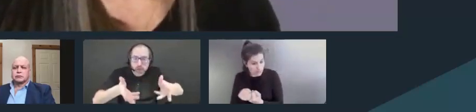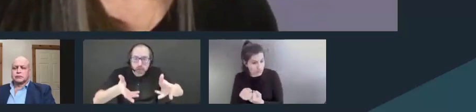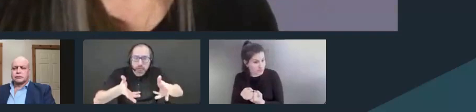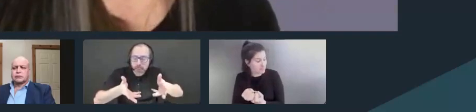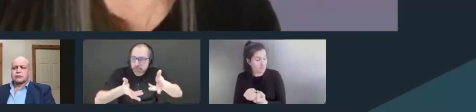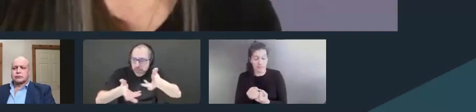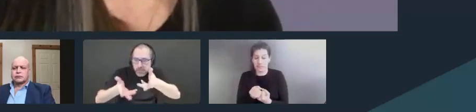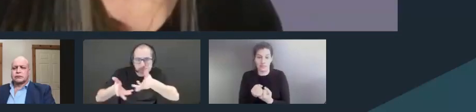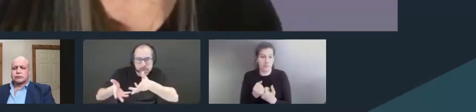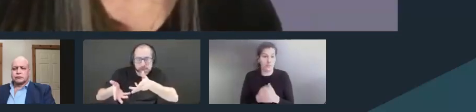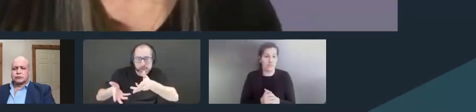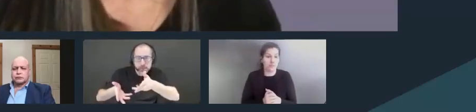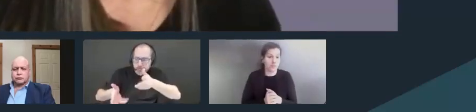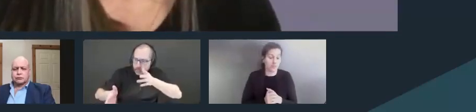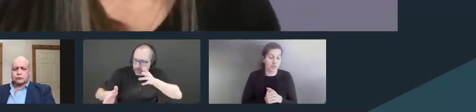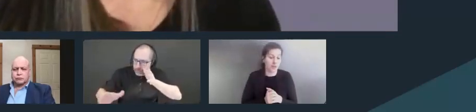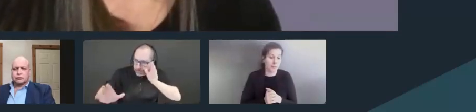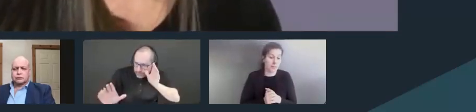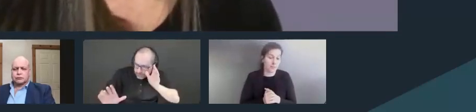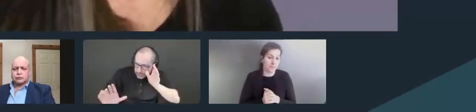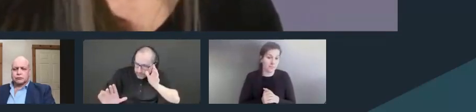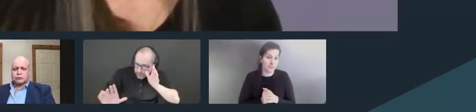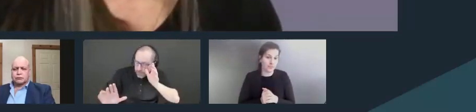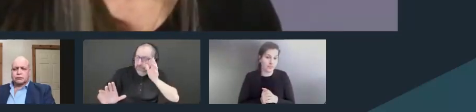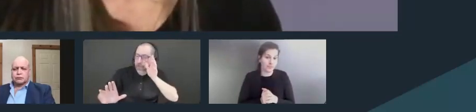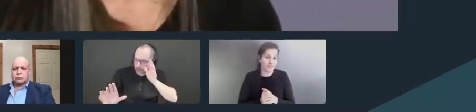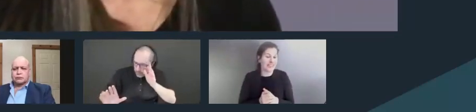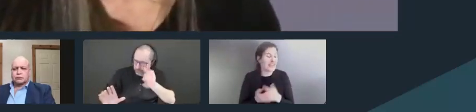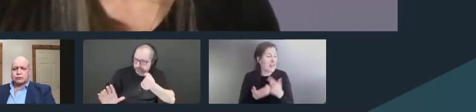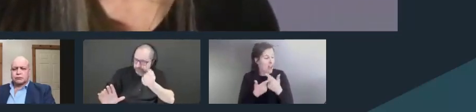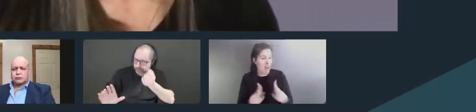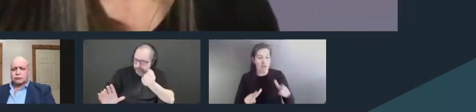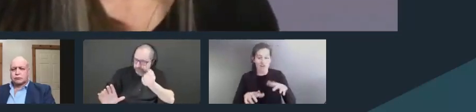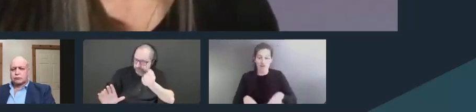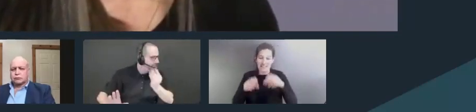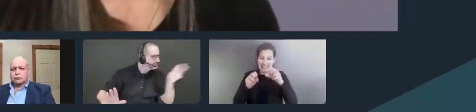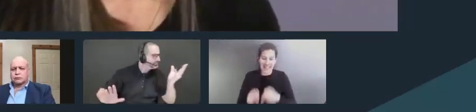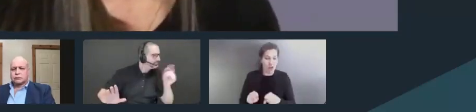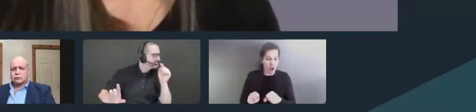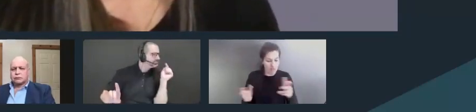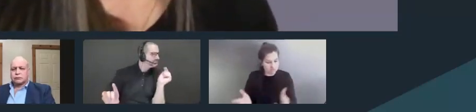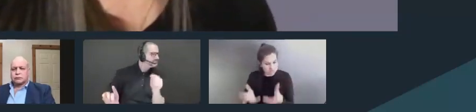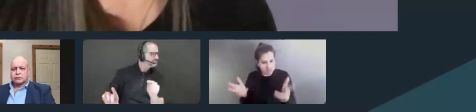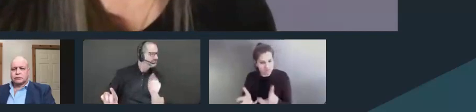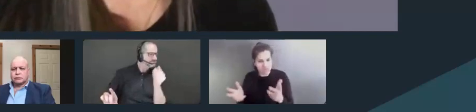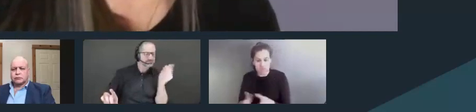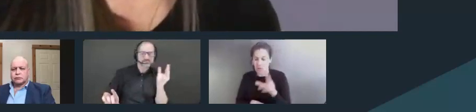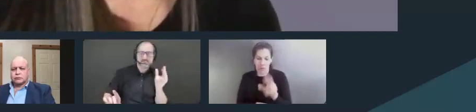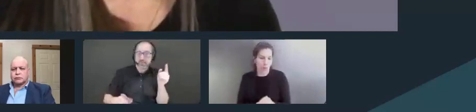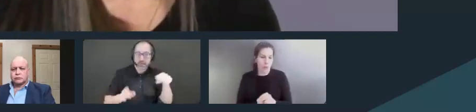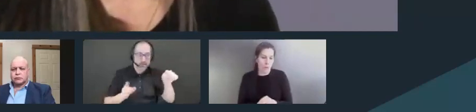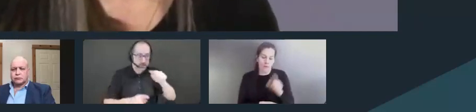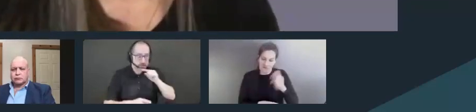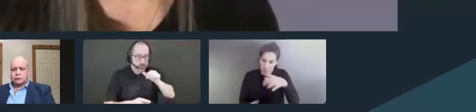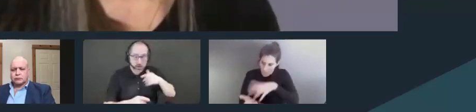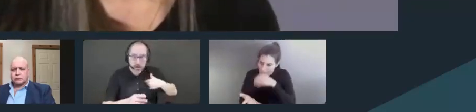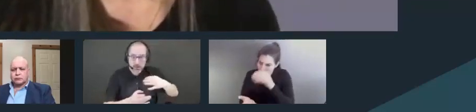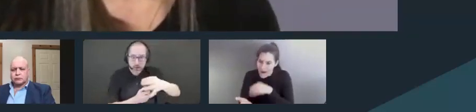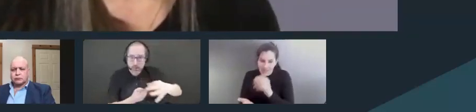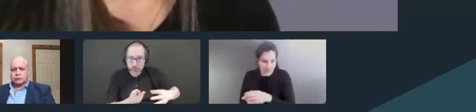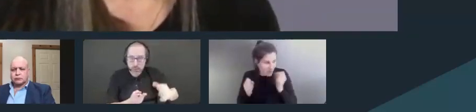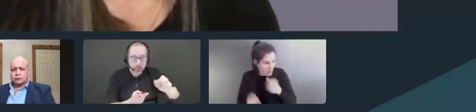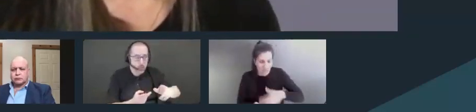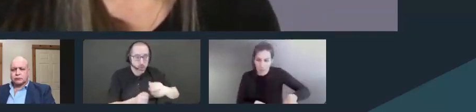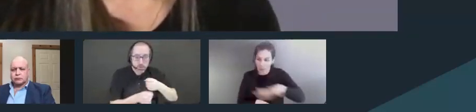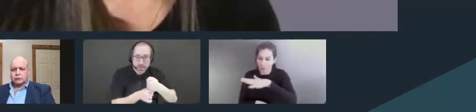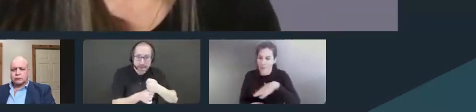Listen and repeat what we hear to people who may never have the opportunity or make the choice to listen to Inuit